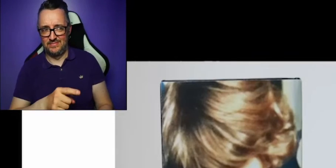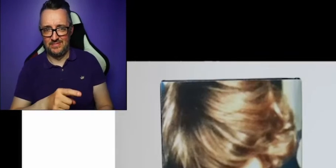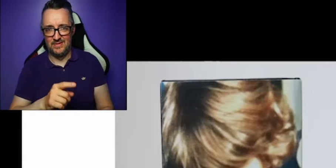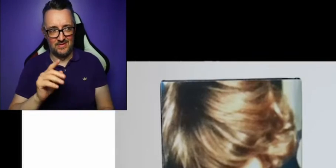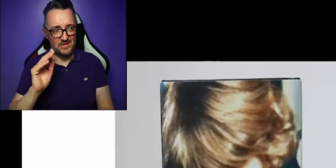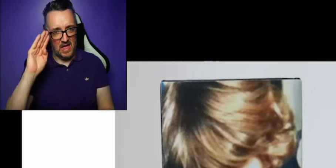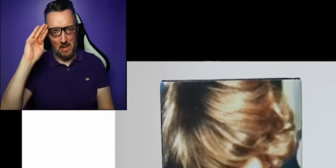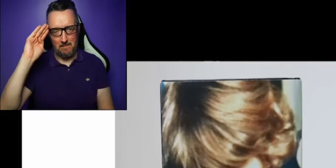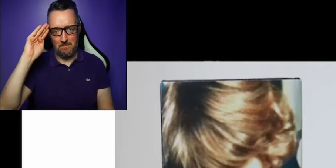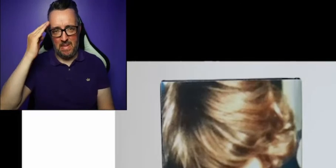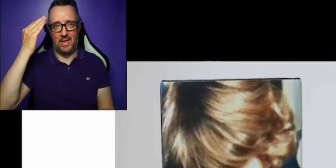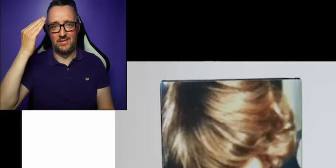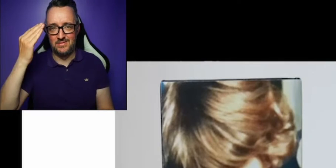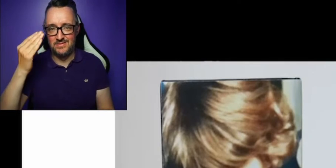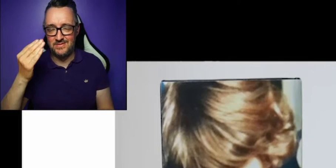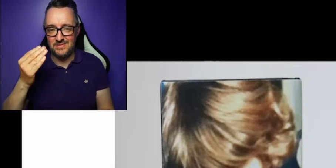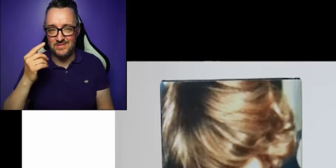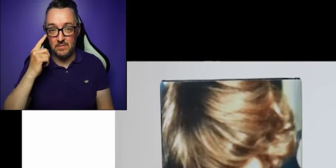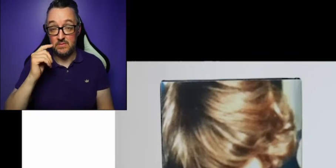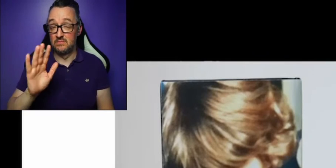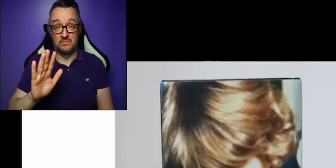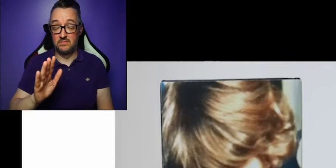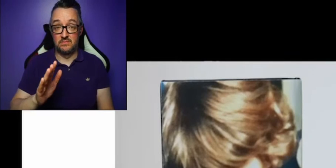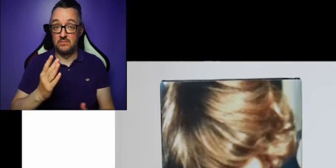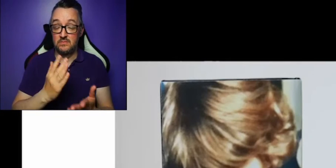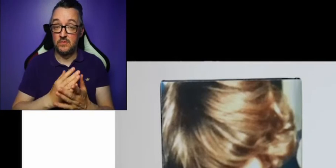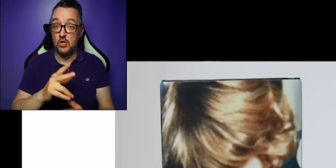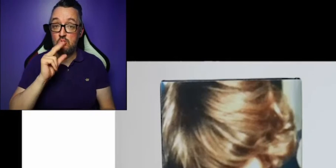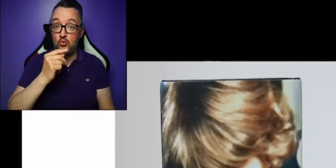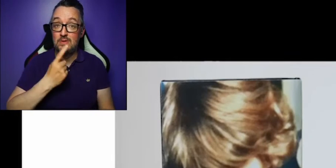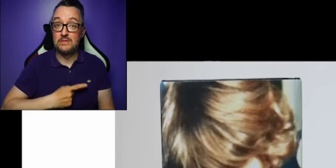a sign of madness. It sure isn't.